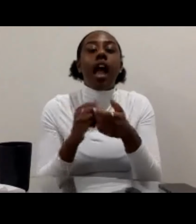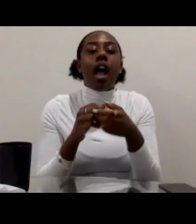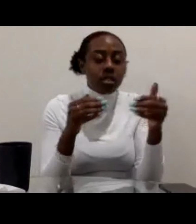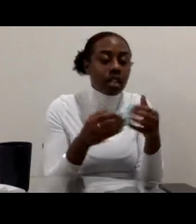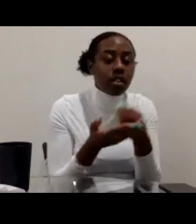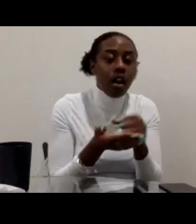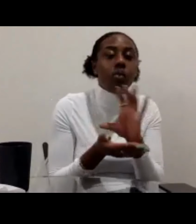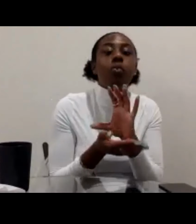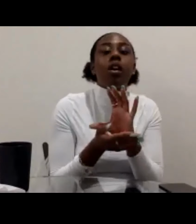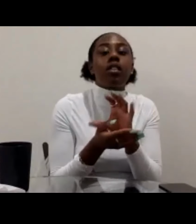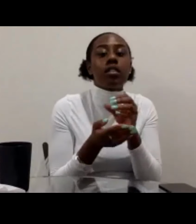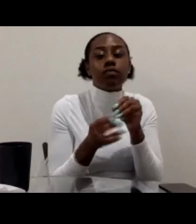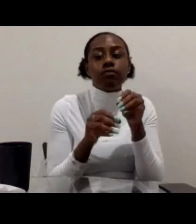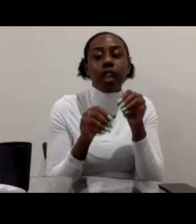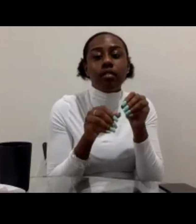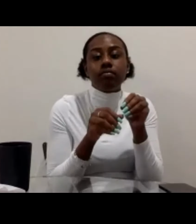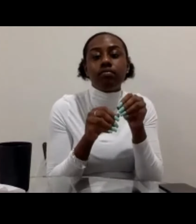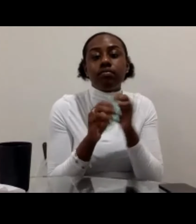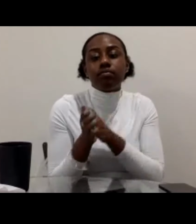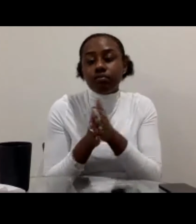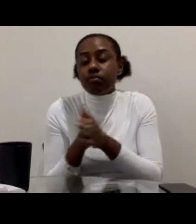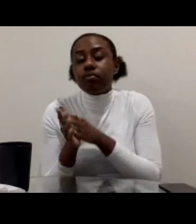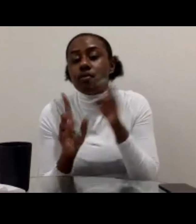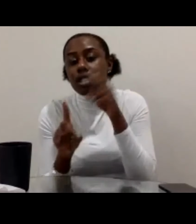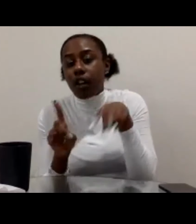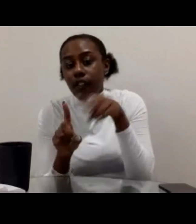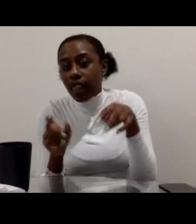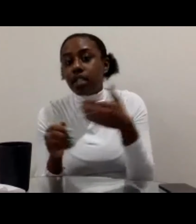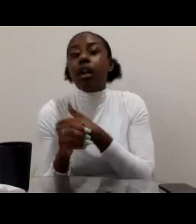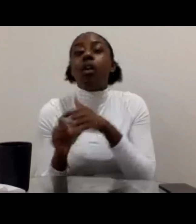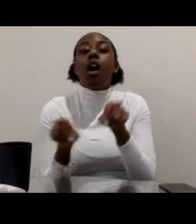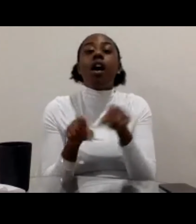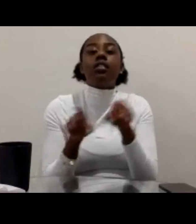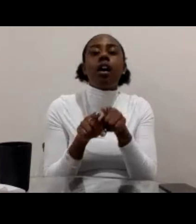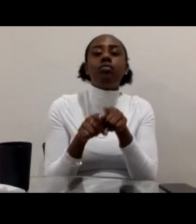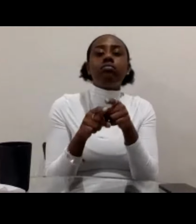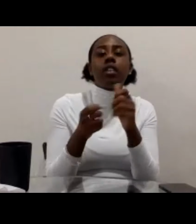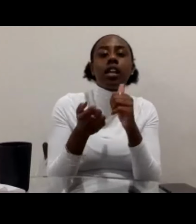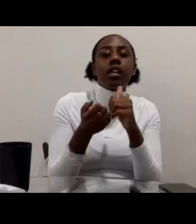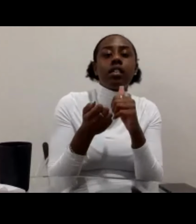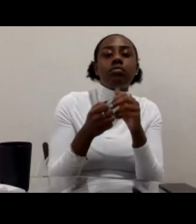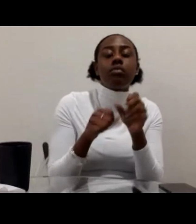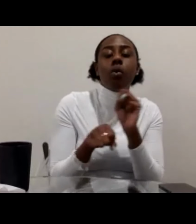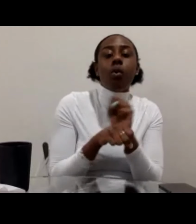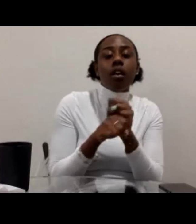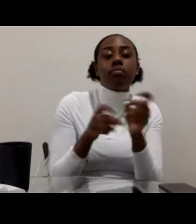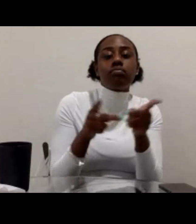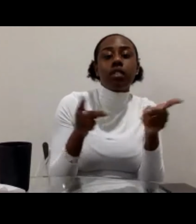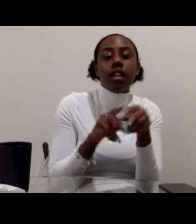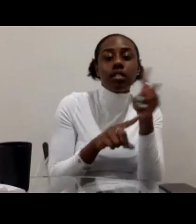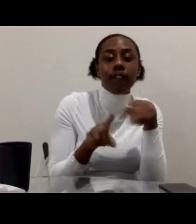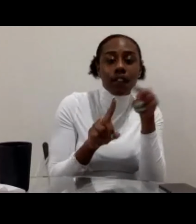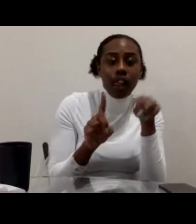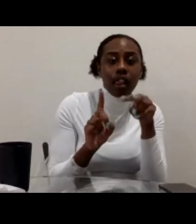power. You'll also get to learn about the nature of workplace surveillance, hearing directly from workers about